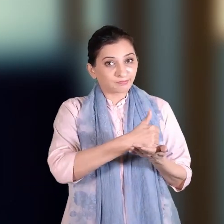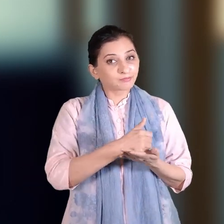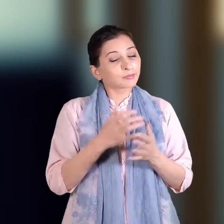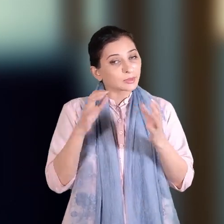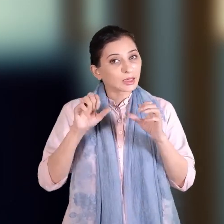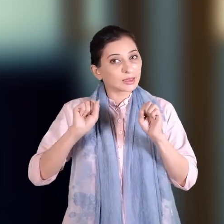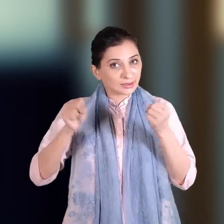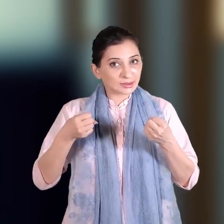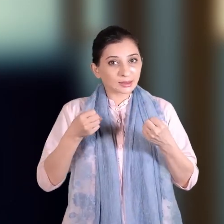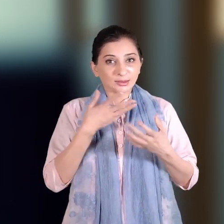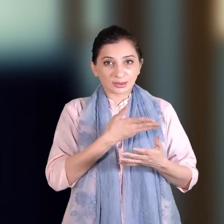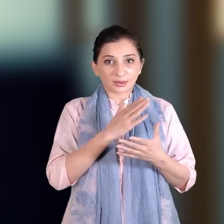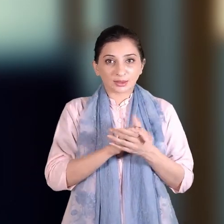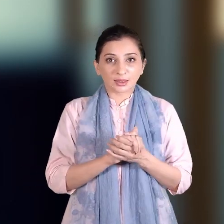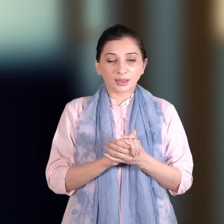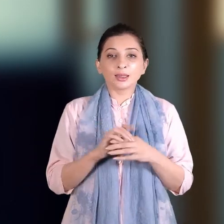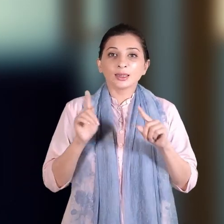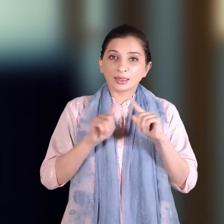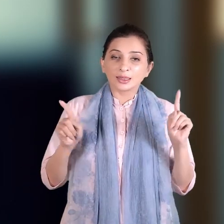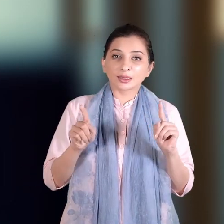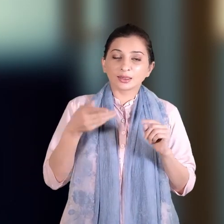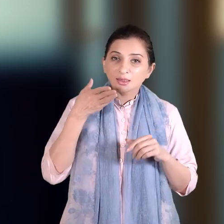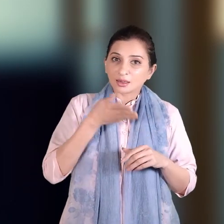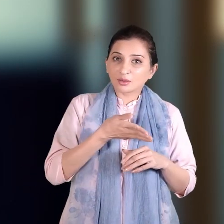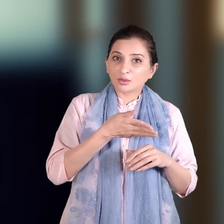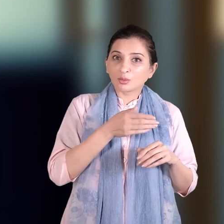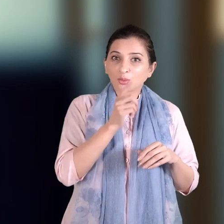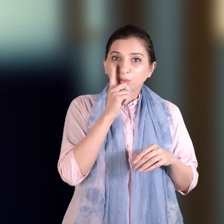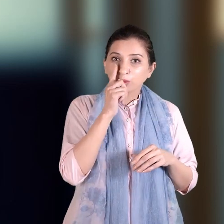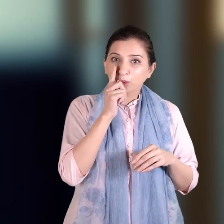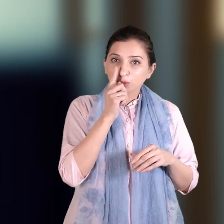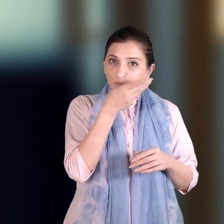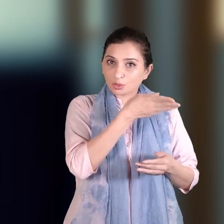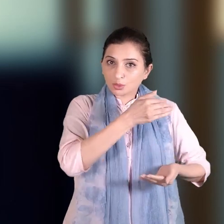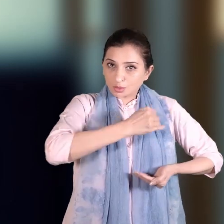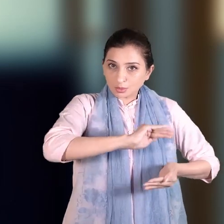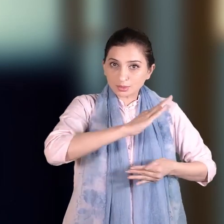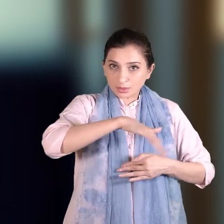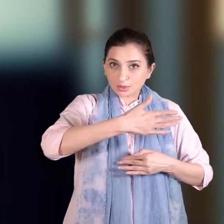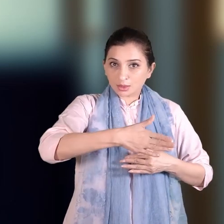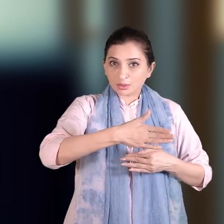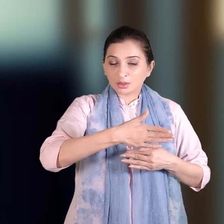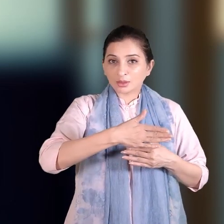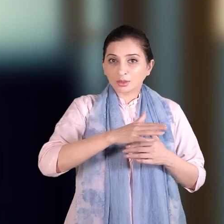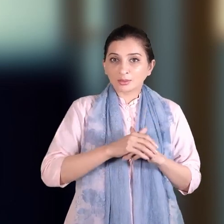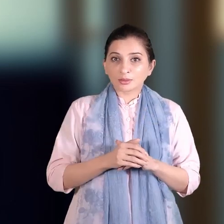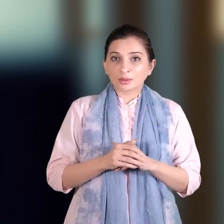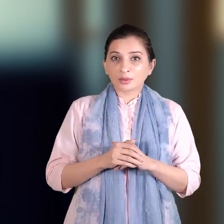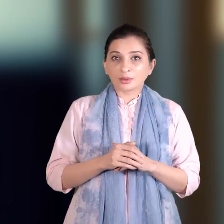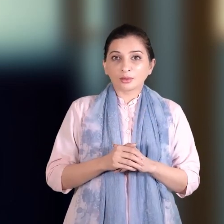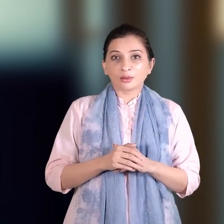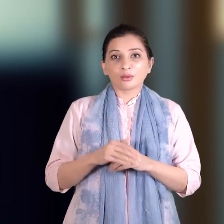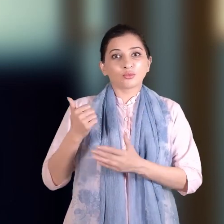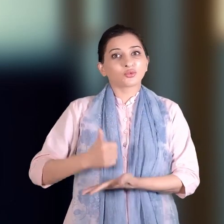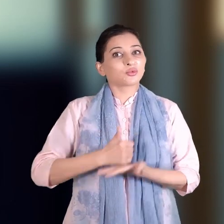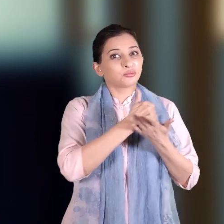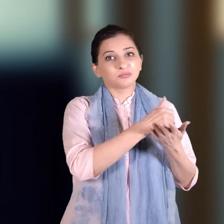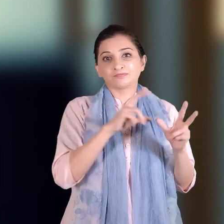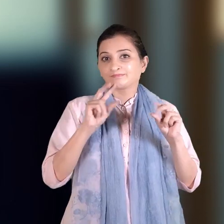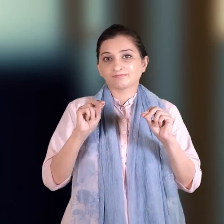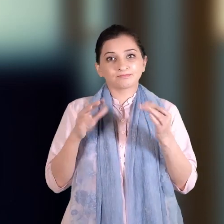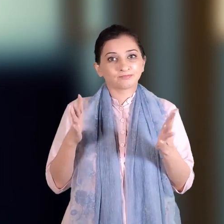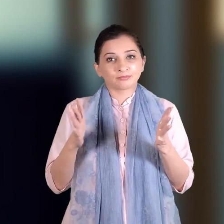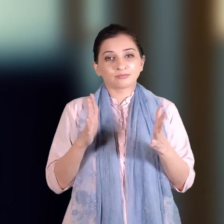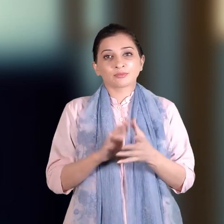them. And during this particular time, unfortunately, women are unable to get